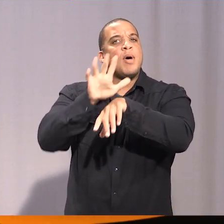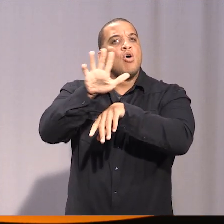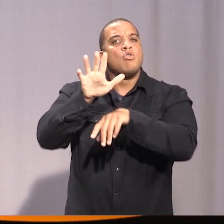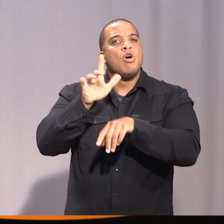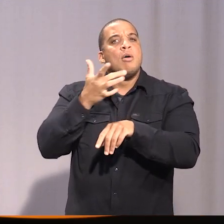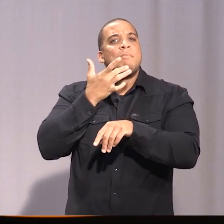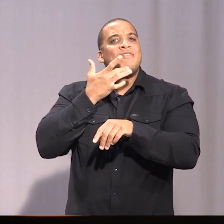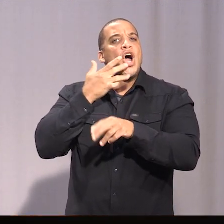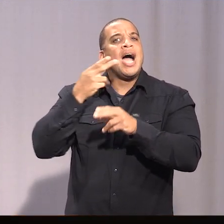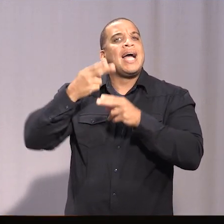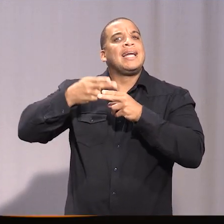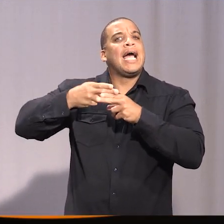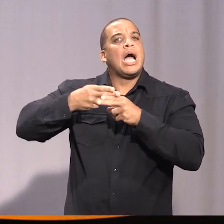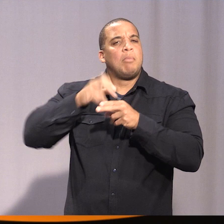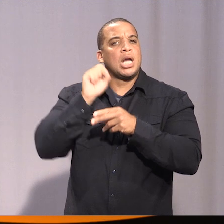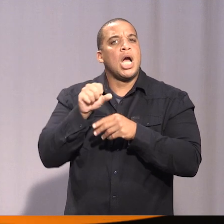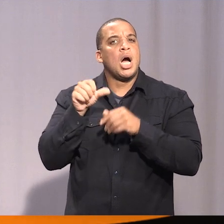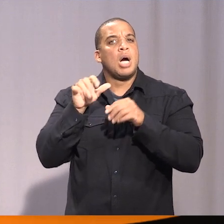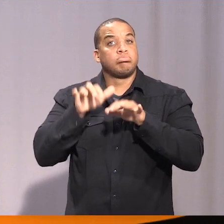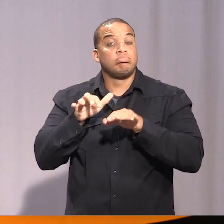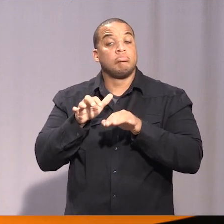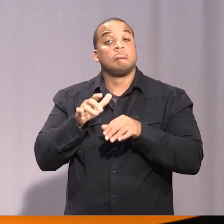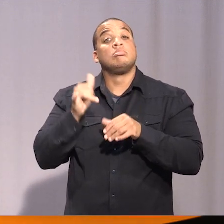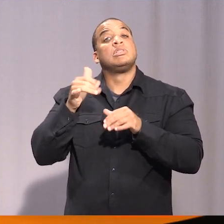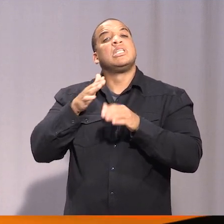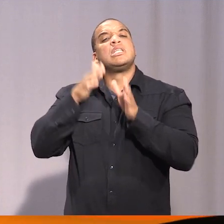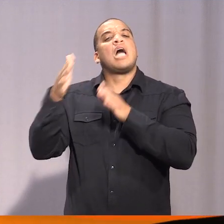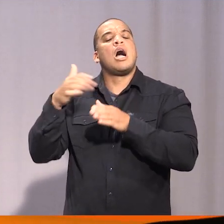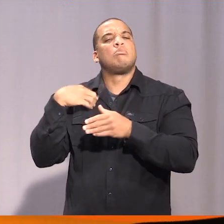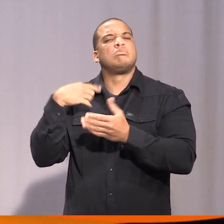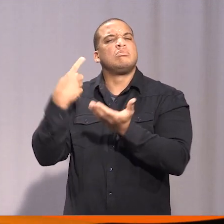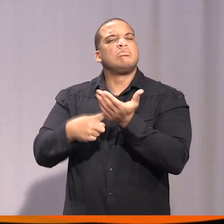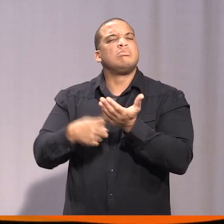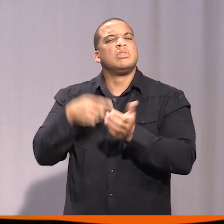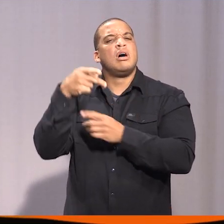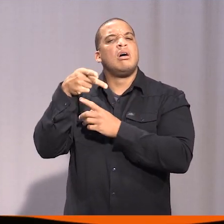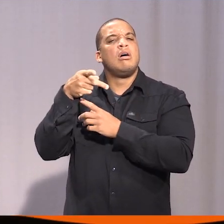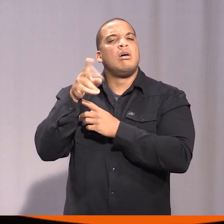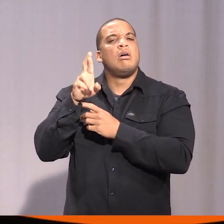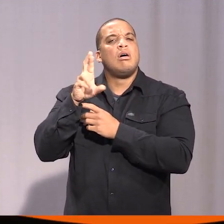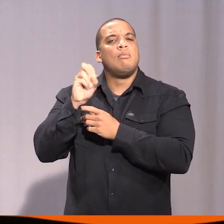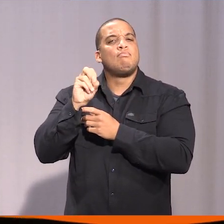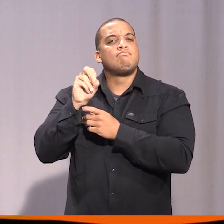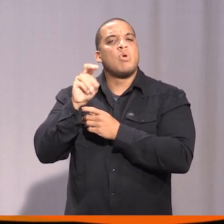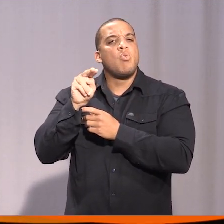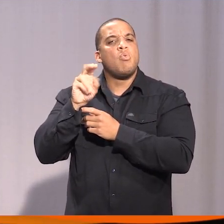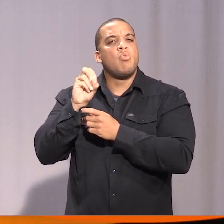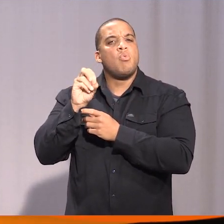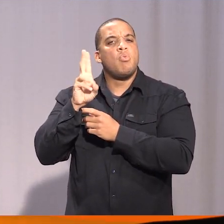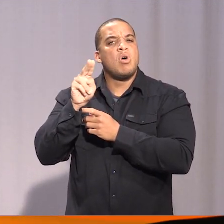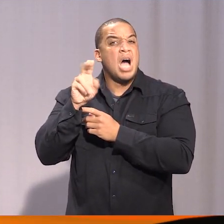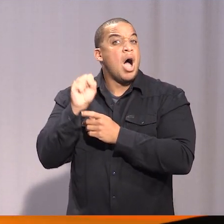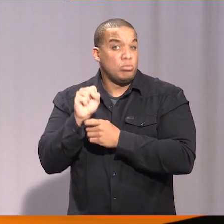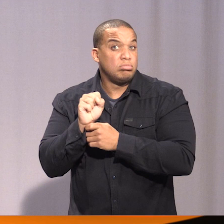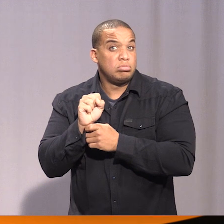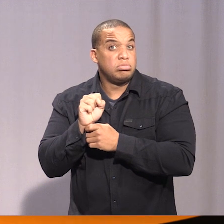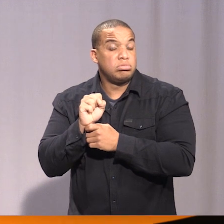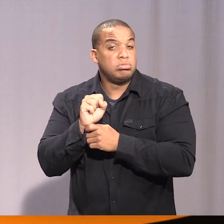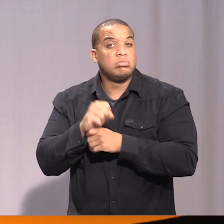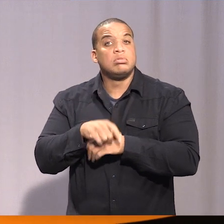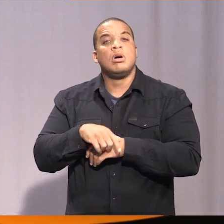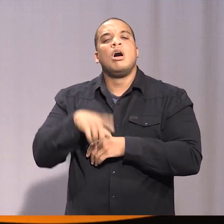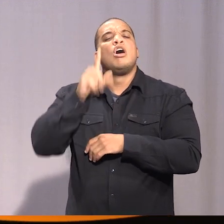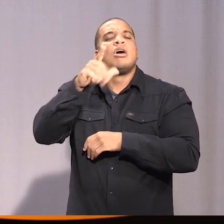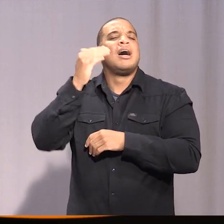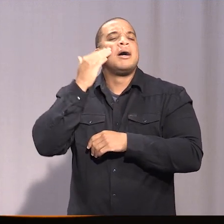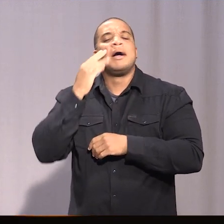type in it. The next I want to discuss pronouns, preferred pronouns. You may be more familiar with